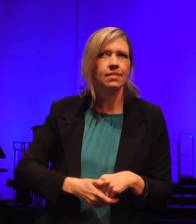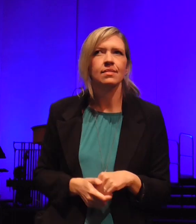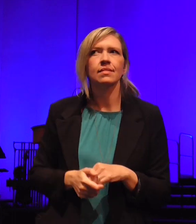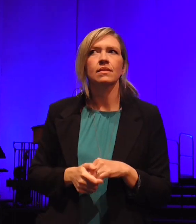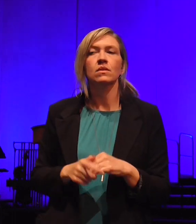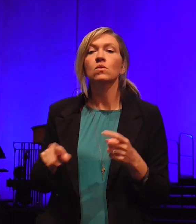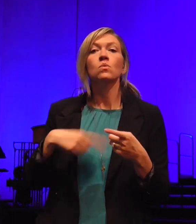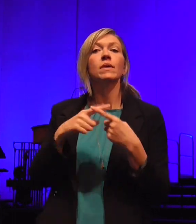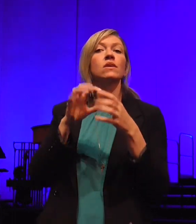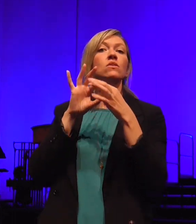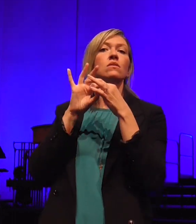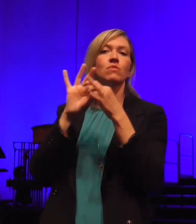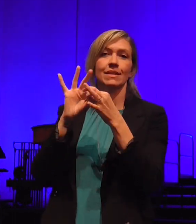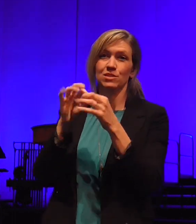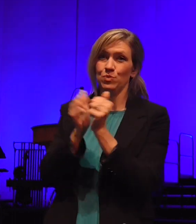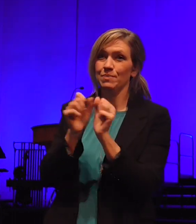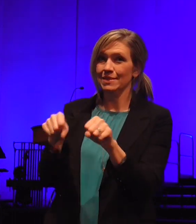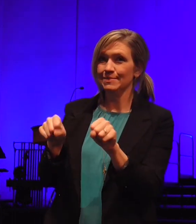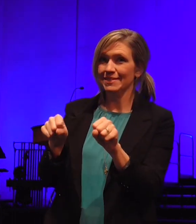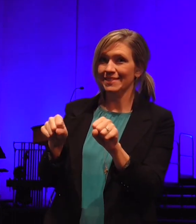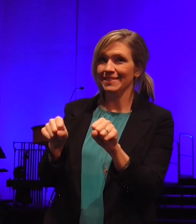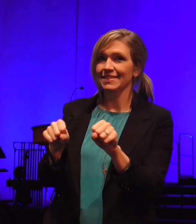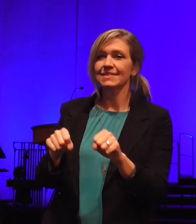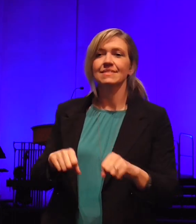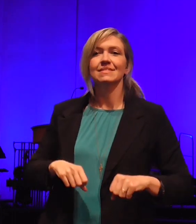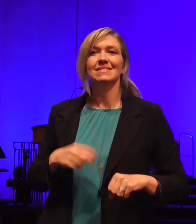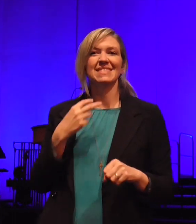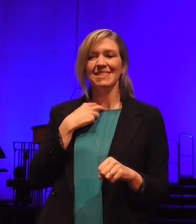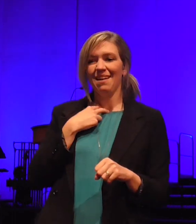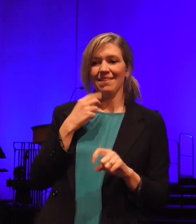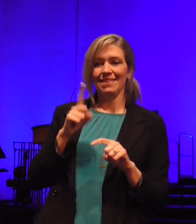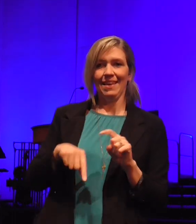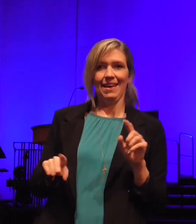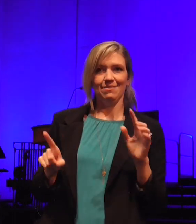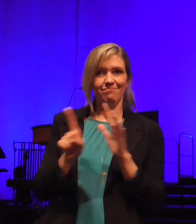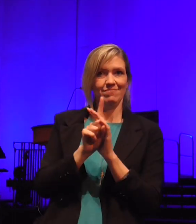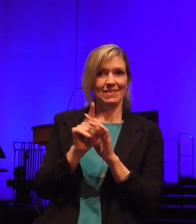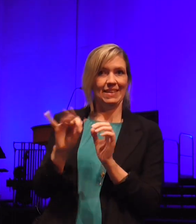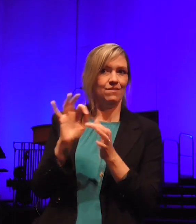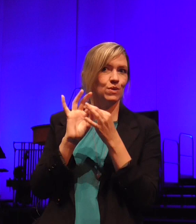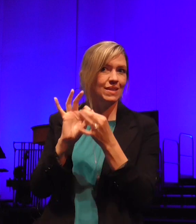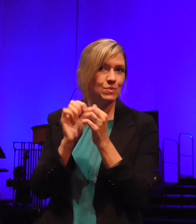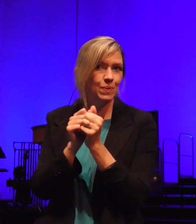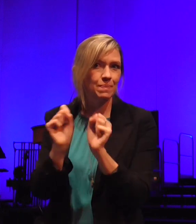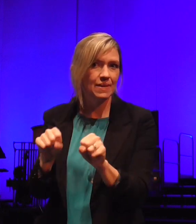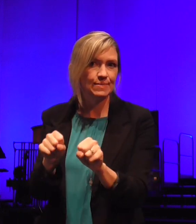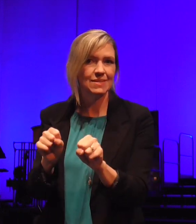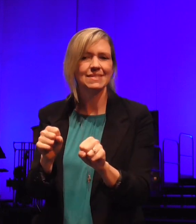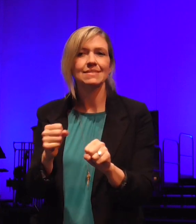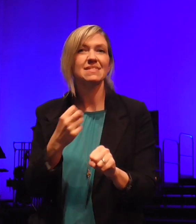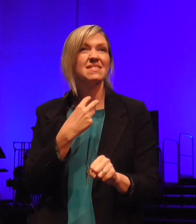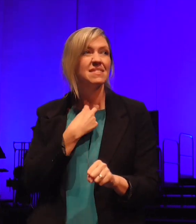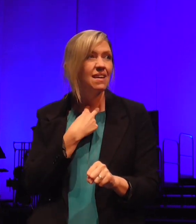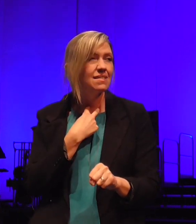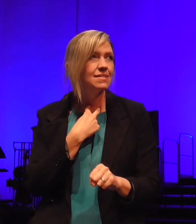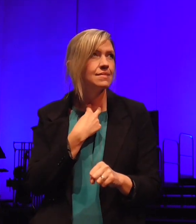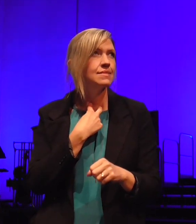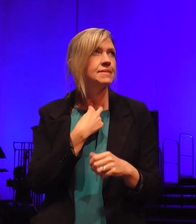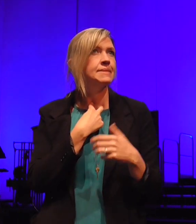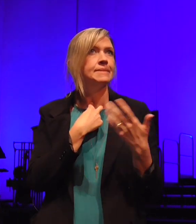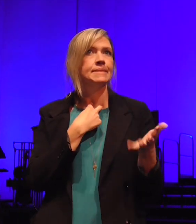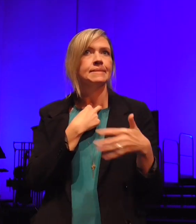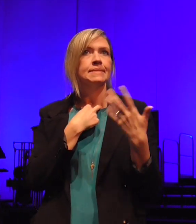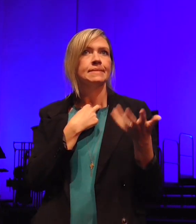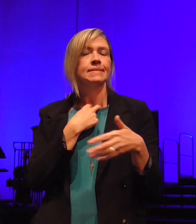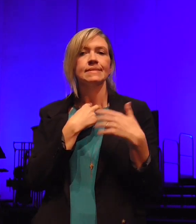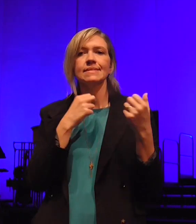when we're in relationship with possibility. There's no such thing as stuck. Stuck is nothing